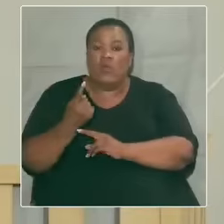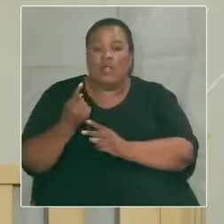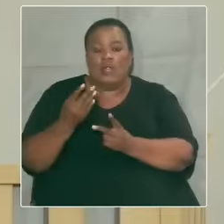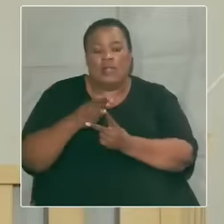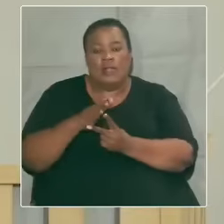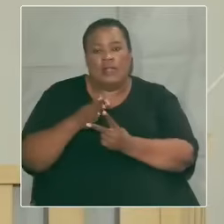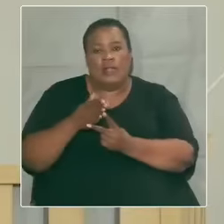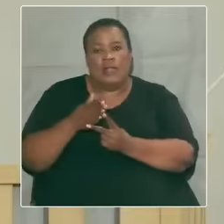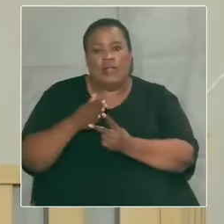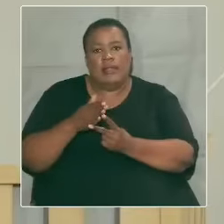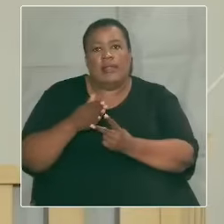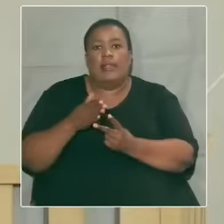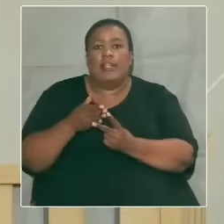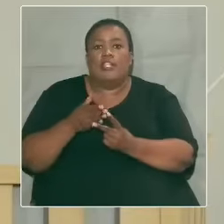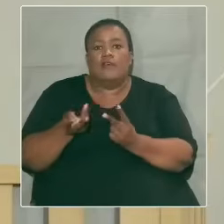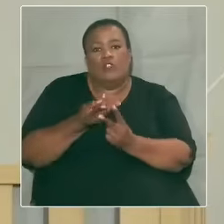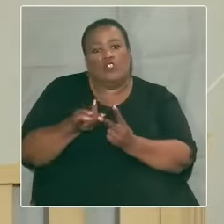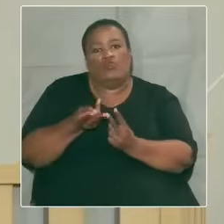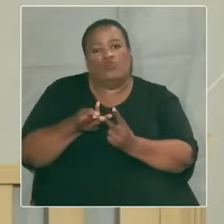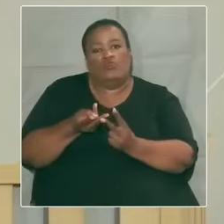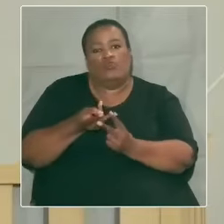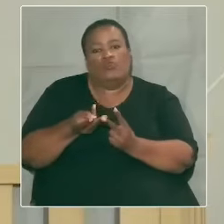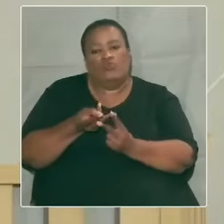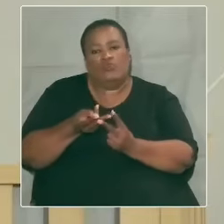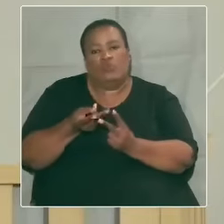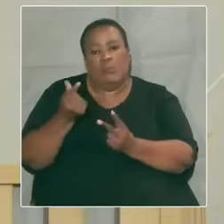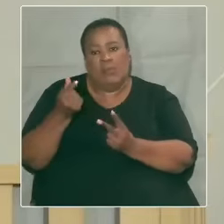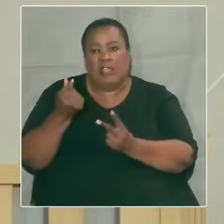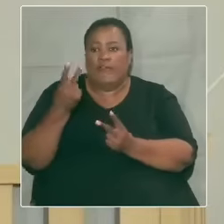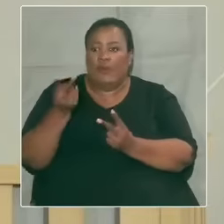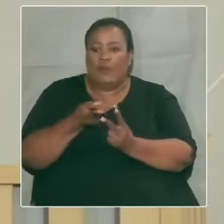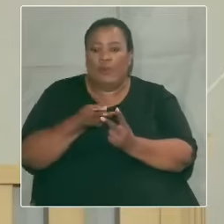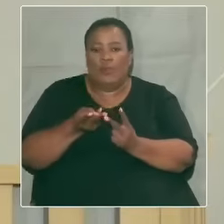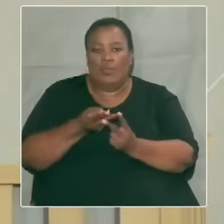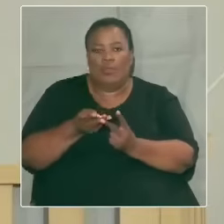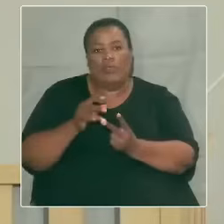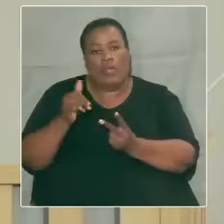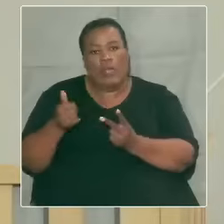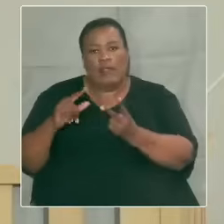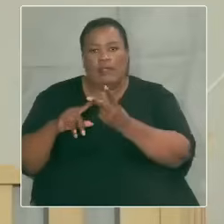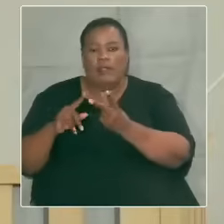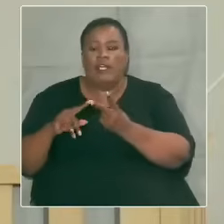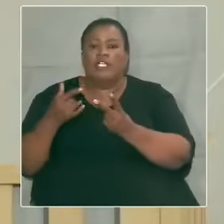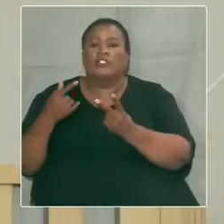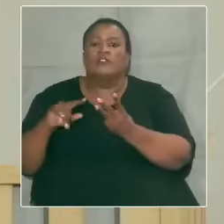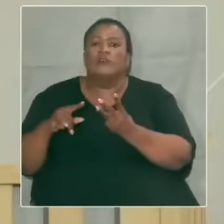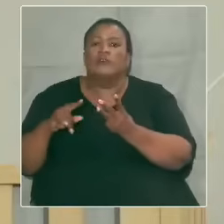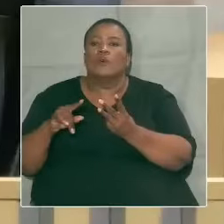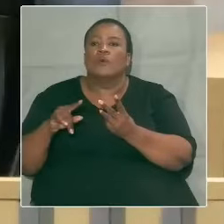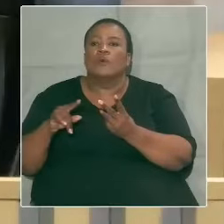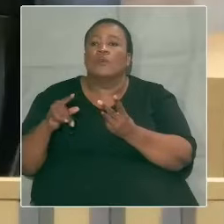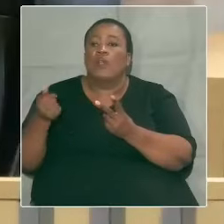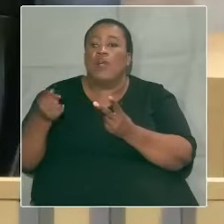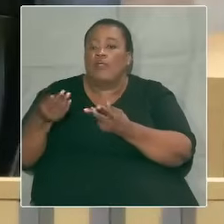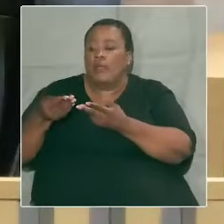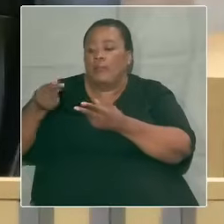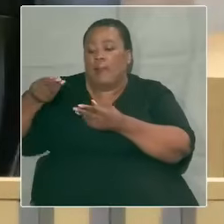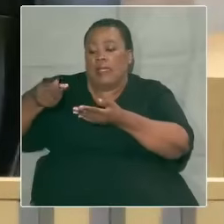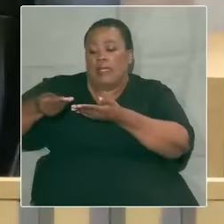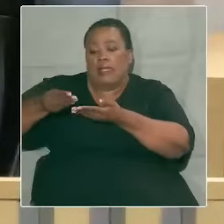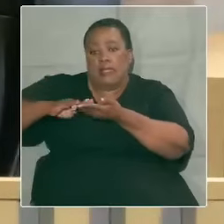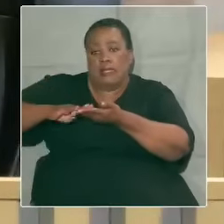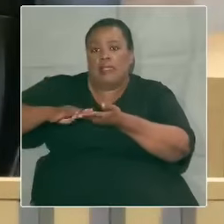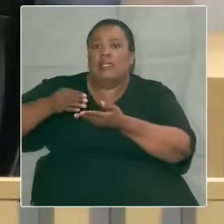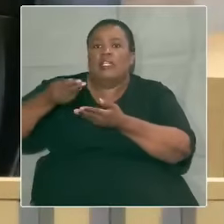is for the 2 of them, the other envelope is for the prosecutor, and the 3rd envelope is for